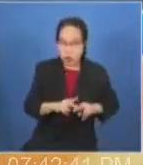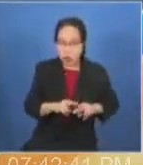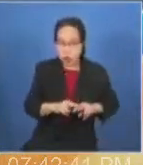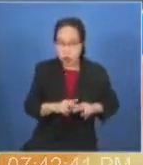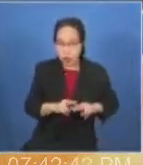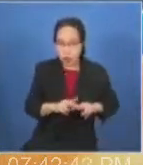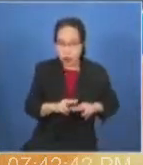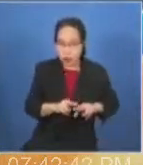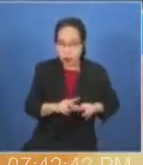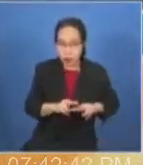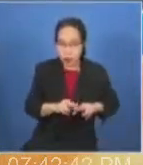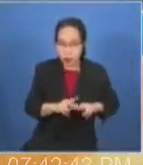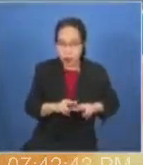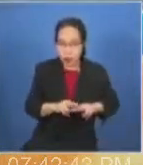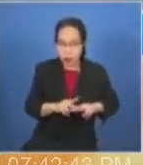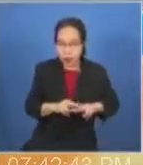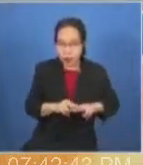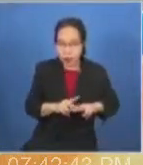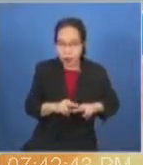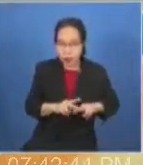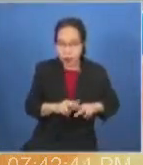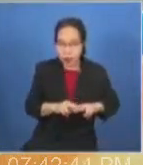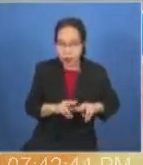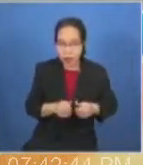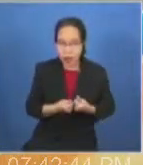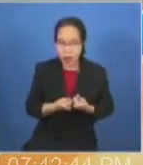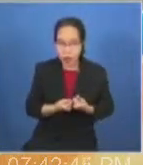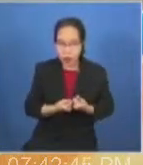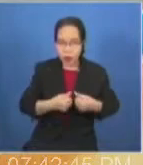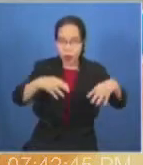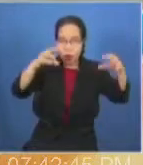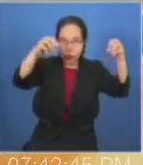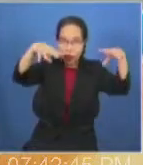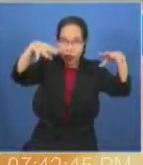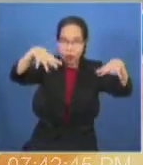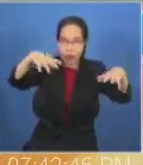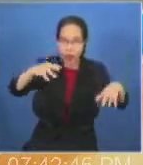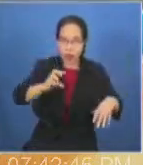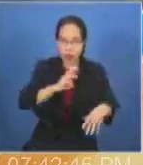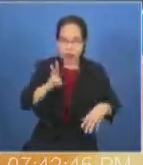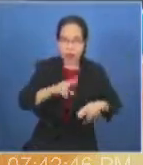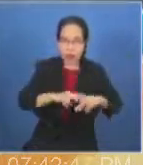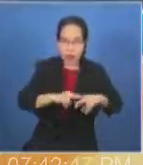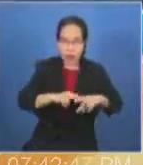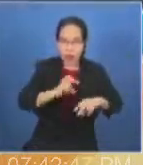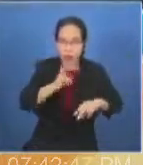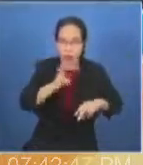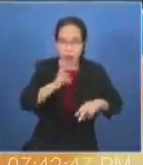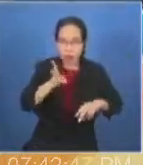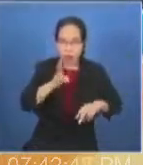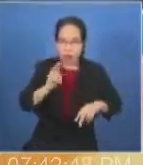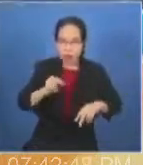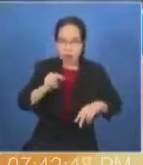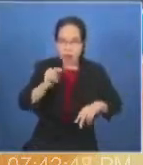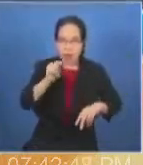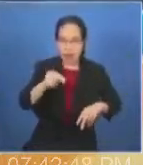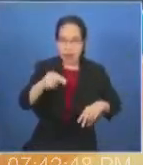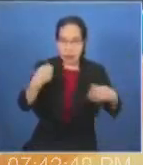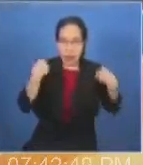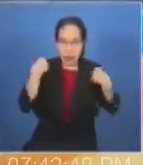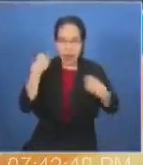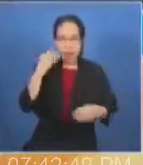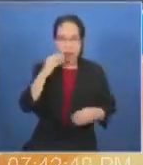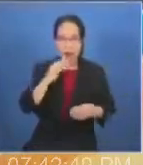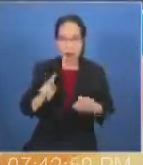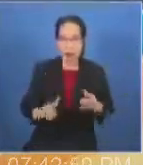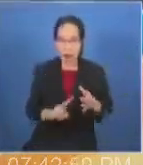Because all this is salt water. So how can you water the earth with salt water?